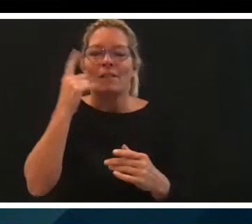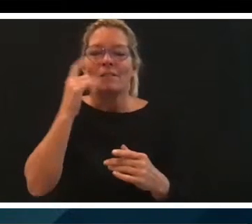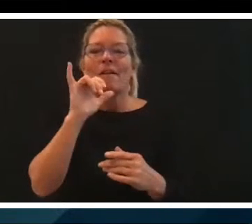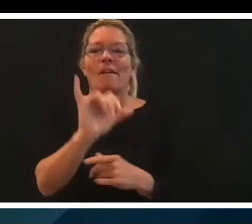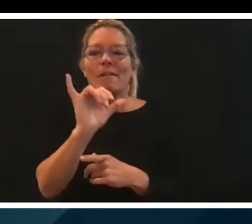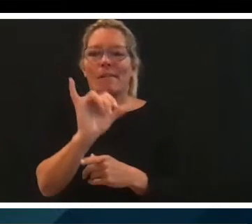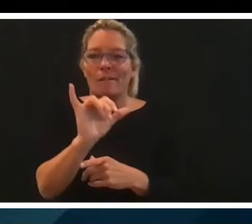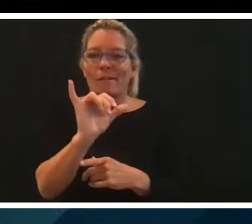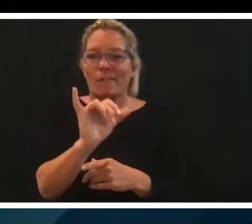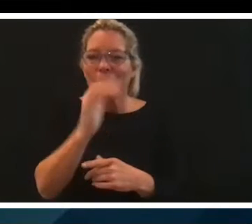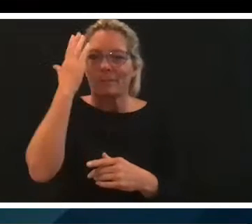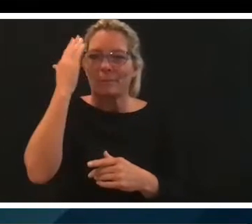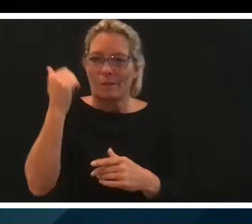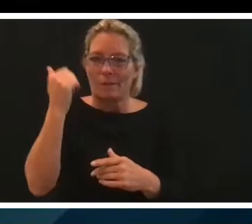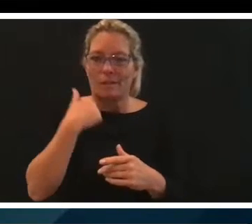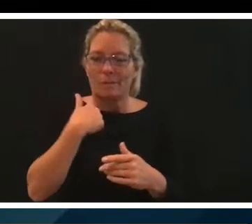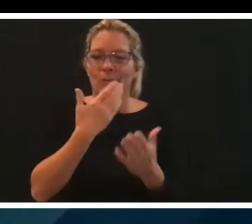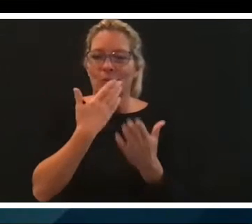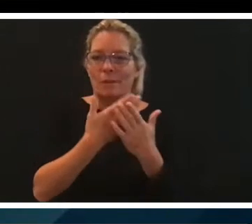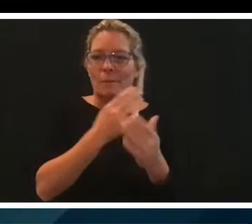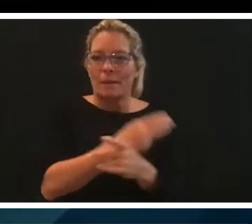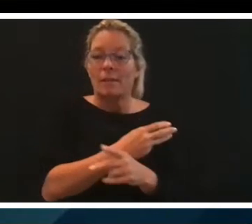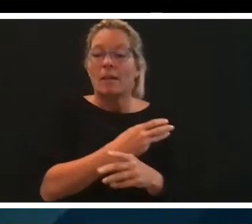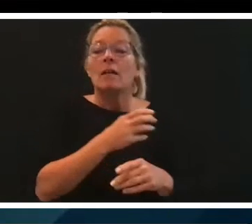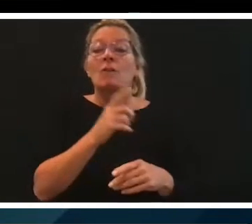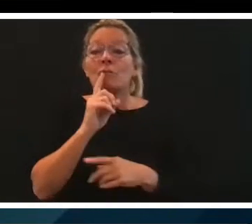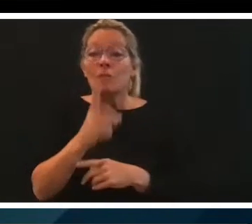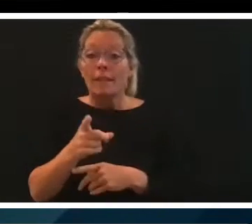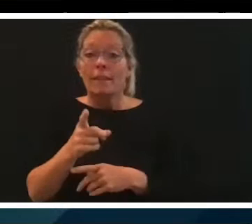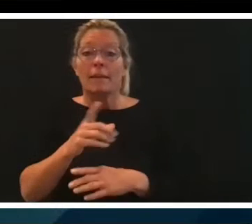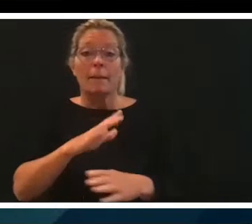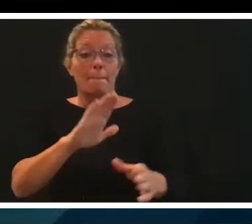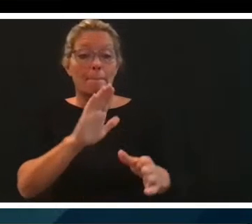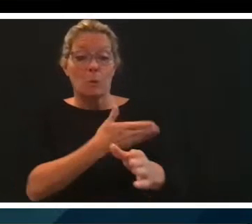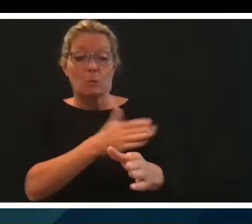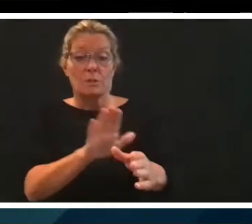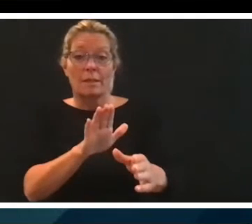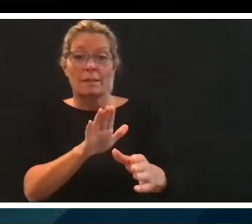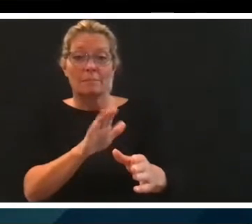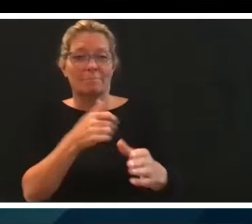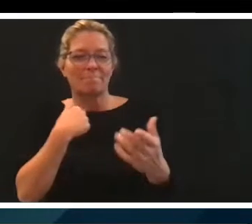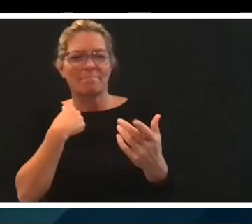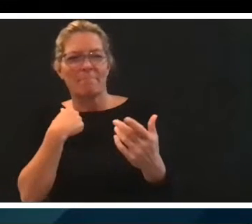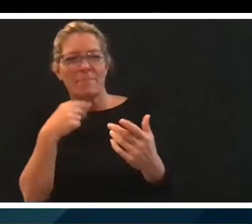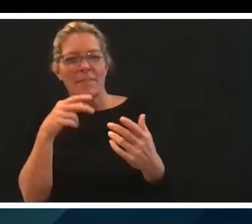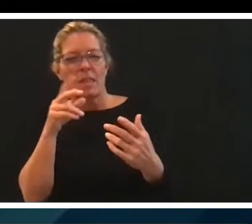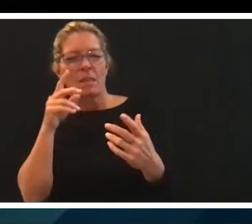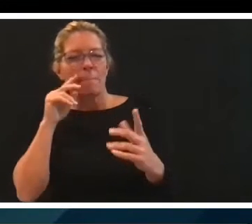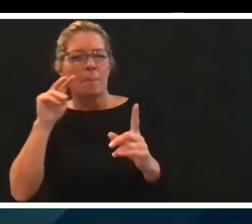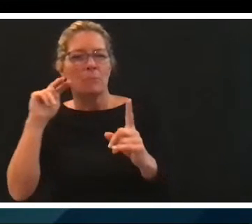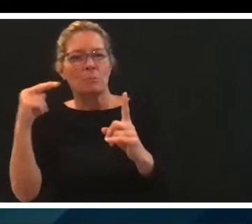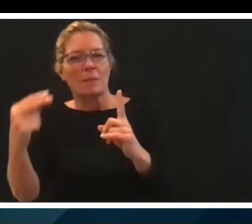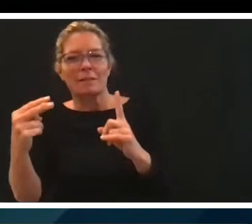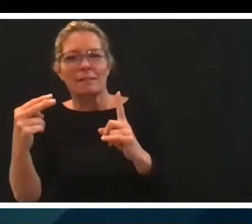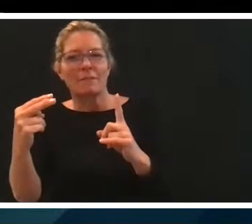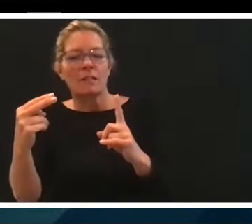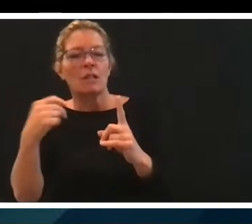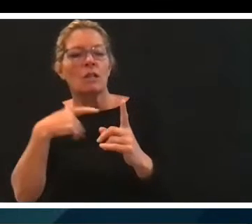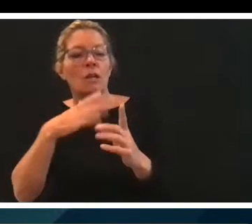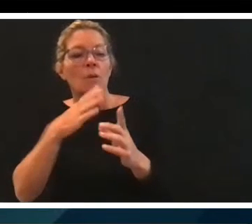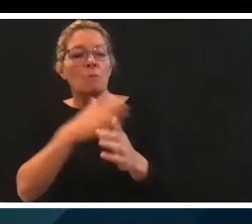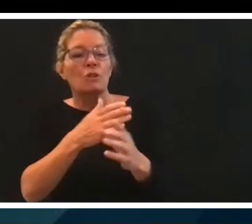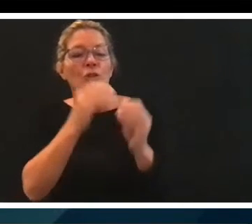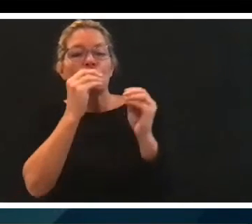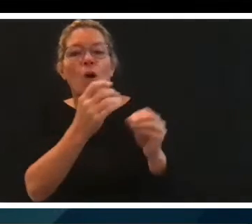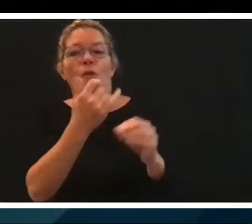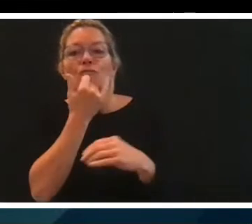goes hand in hand. To me, music is taught wrong. Uh, I think that you got to get kids interested in